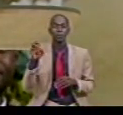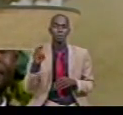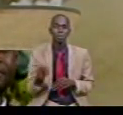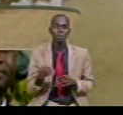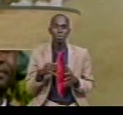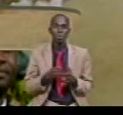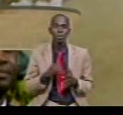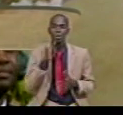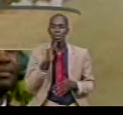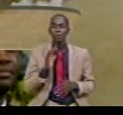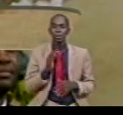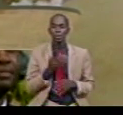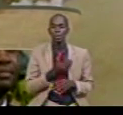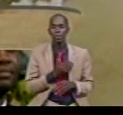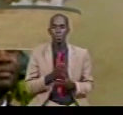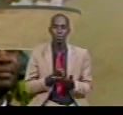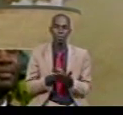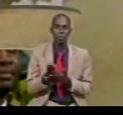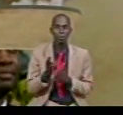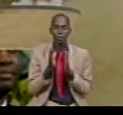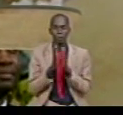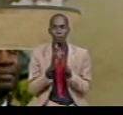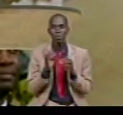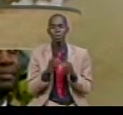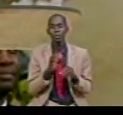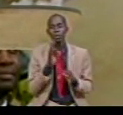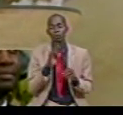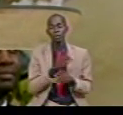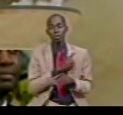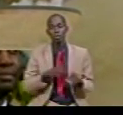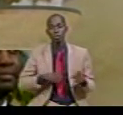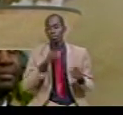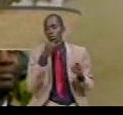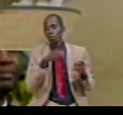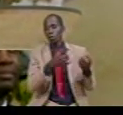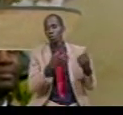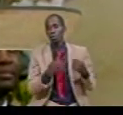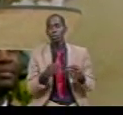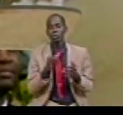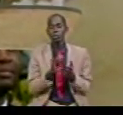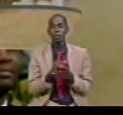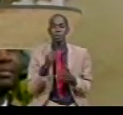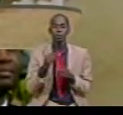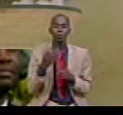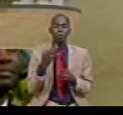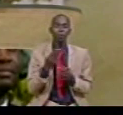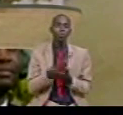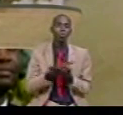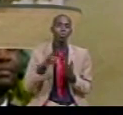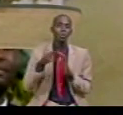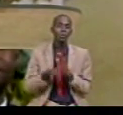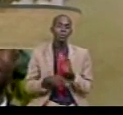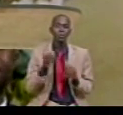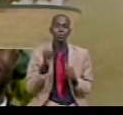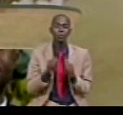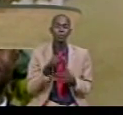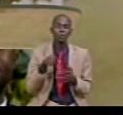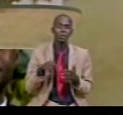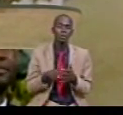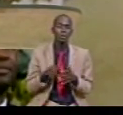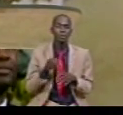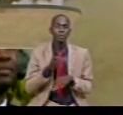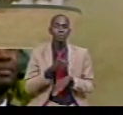our earnest prayer, if the Lord tarries, that the message of holiness on which this ministry has